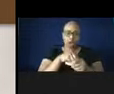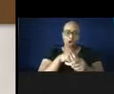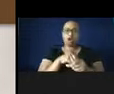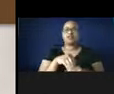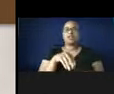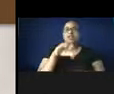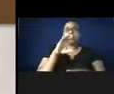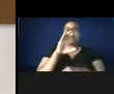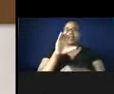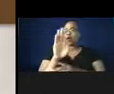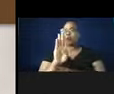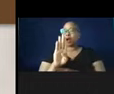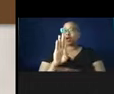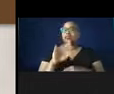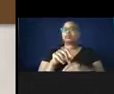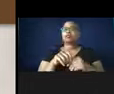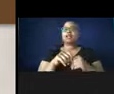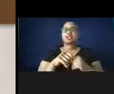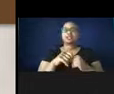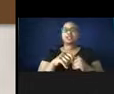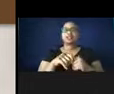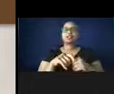assigned space